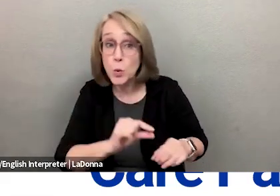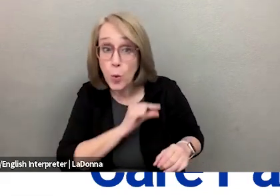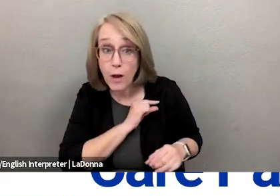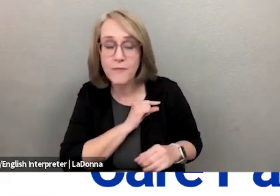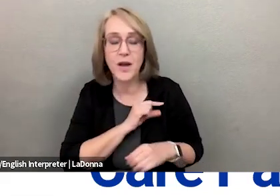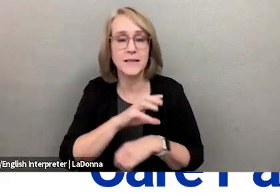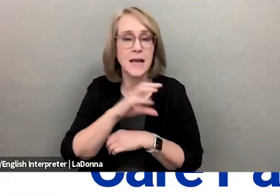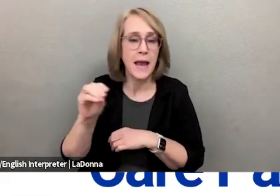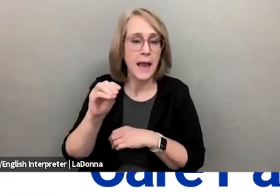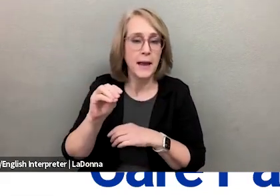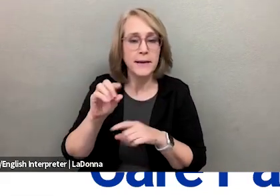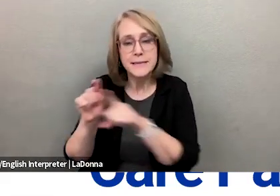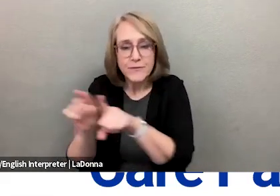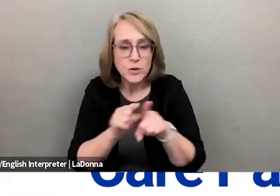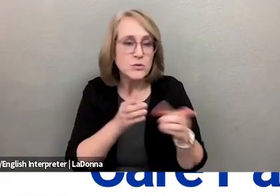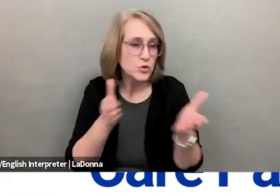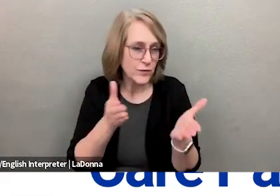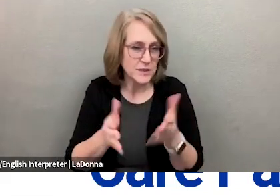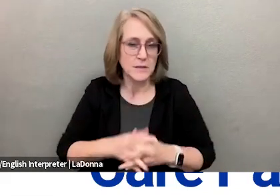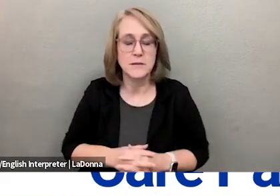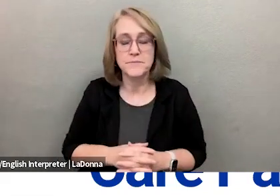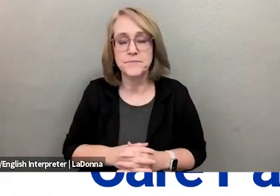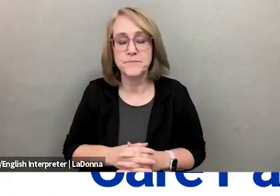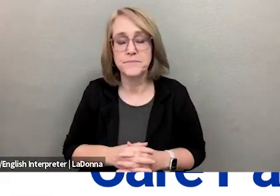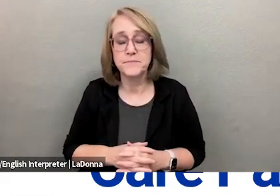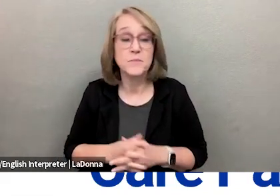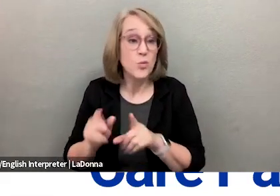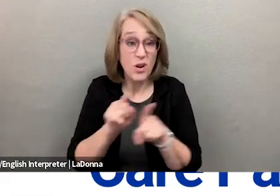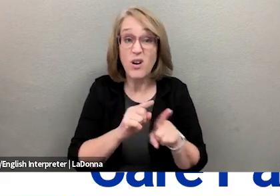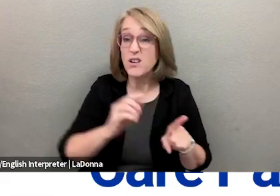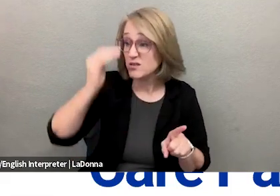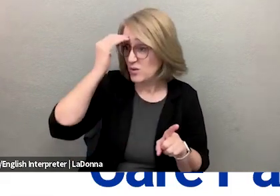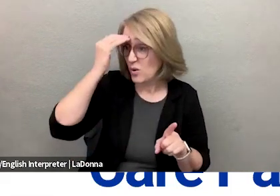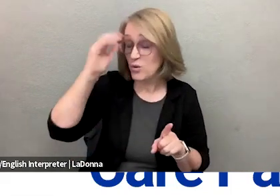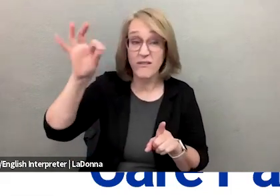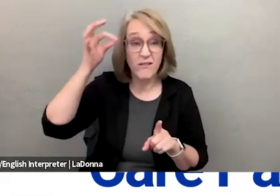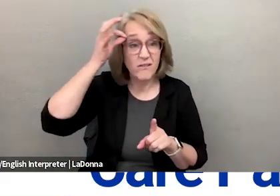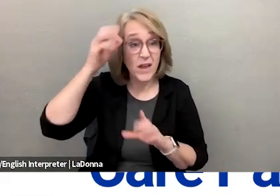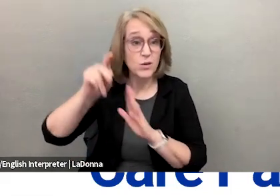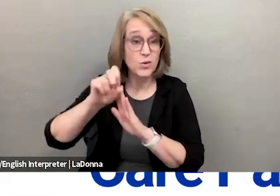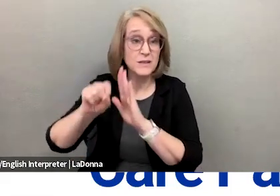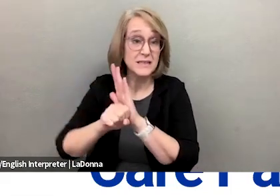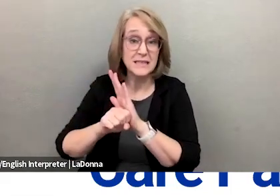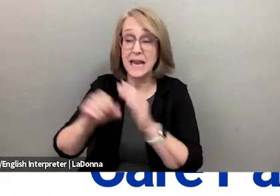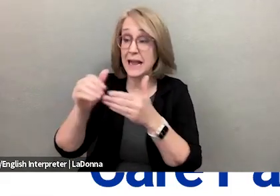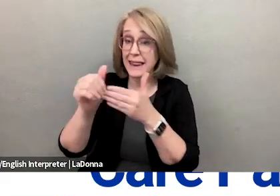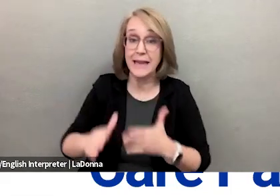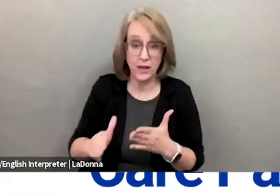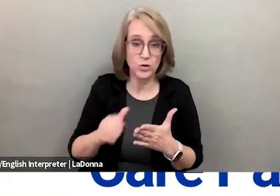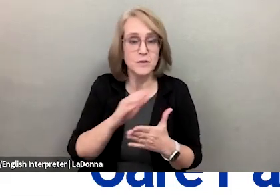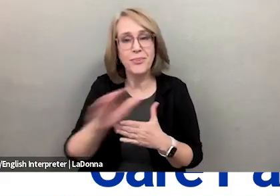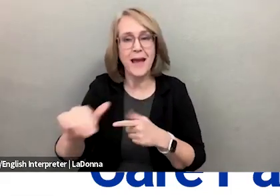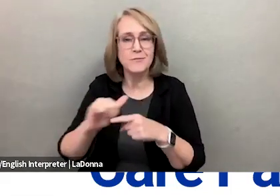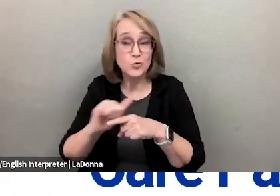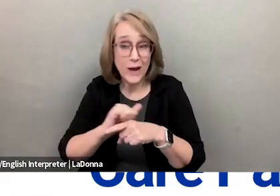caregiver preparedness. We also know that federal and state leaders could help ensure that direct care workers receive the training